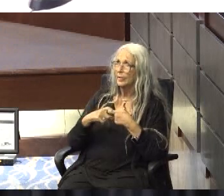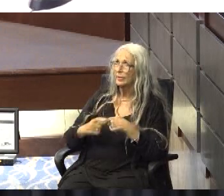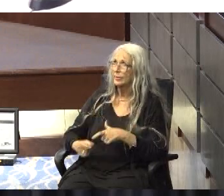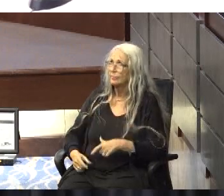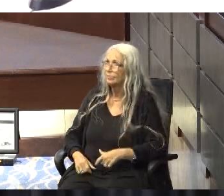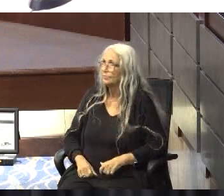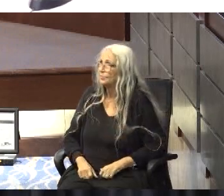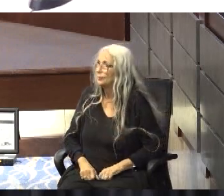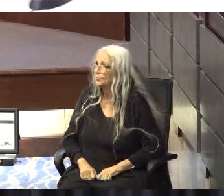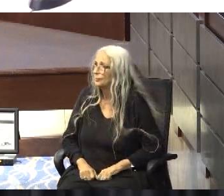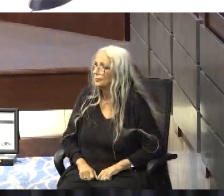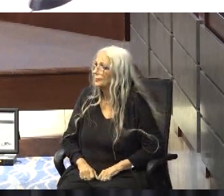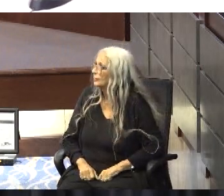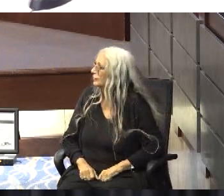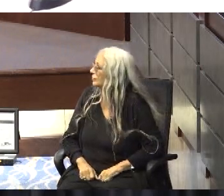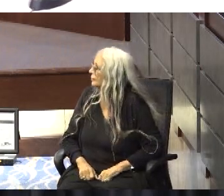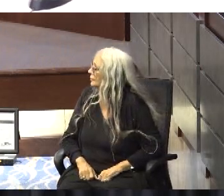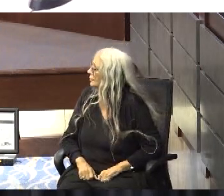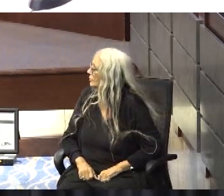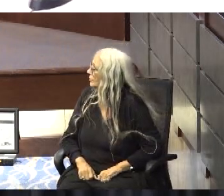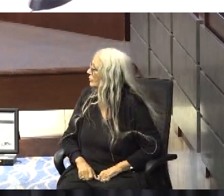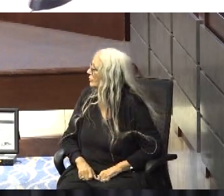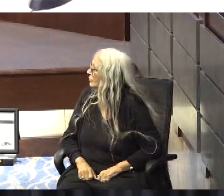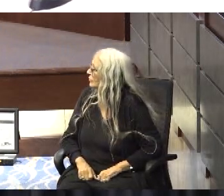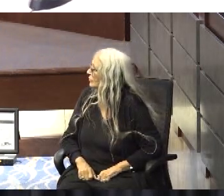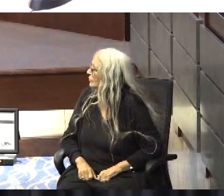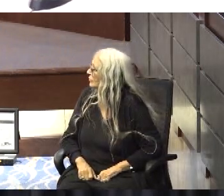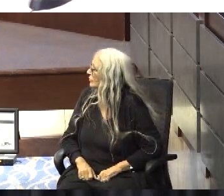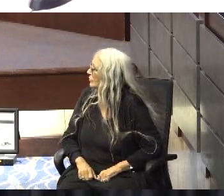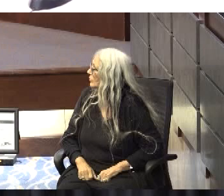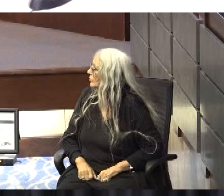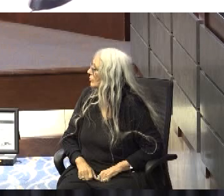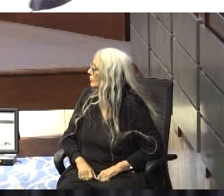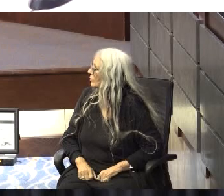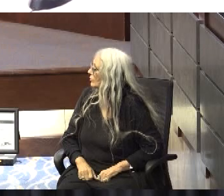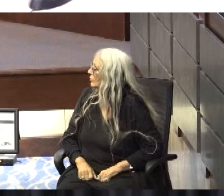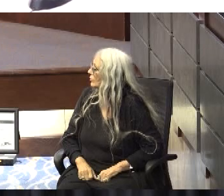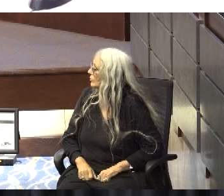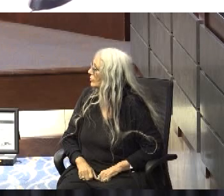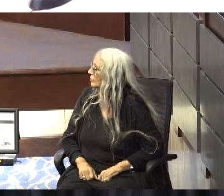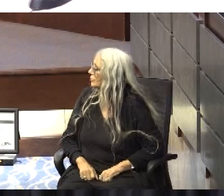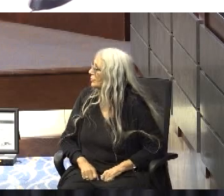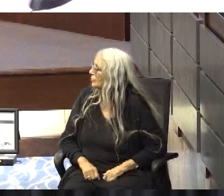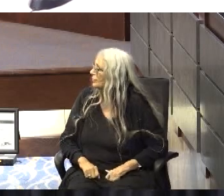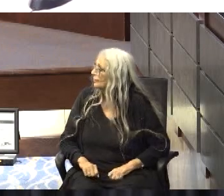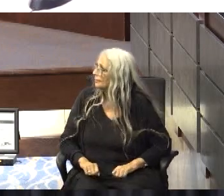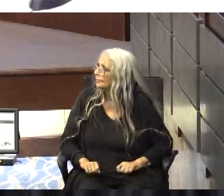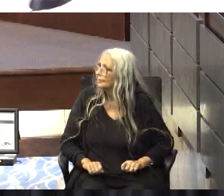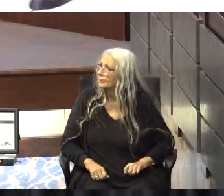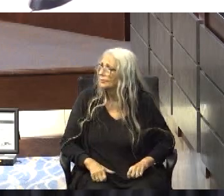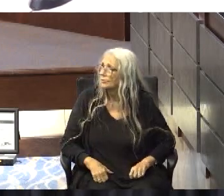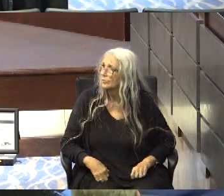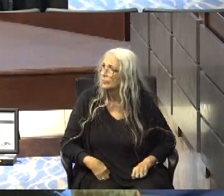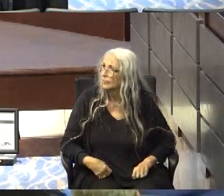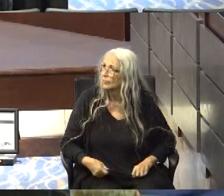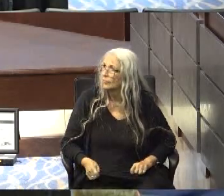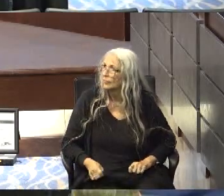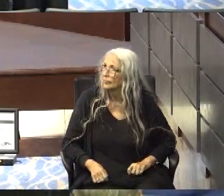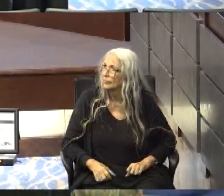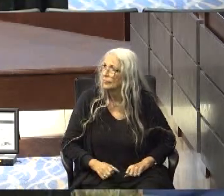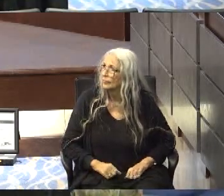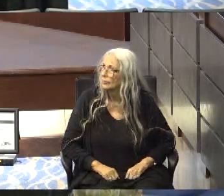great. And we can move on to that presentation after that. All right, we'll see you in 10. Convene